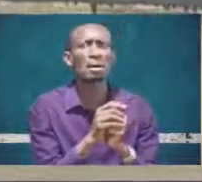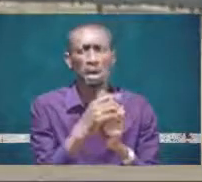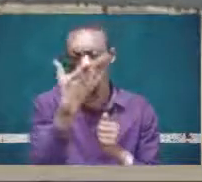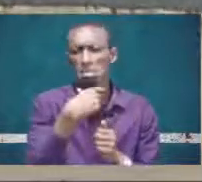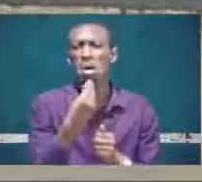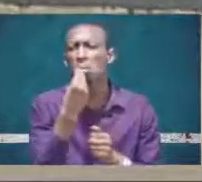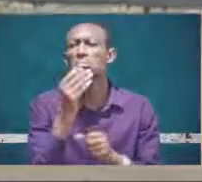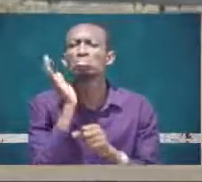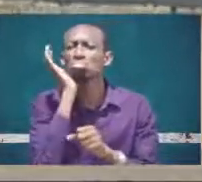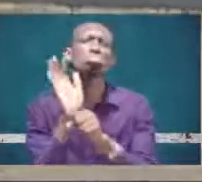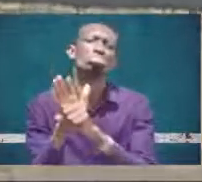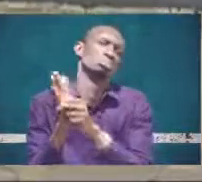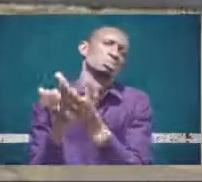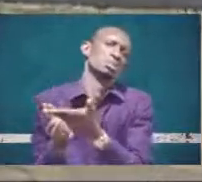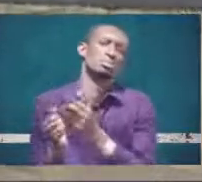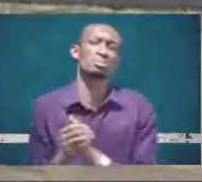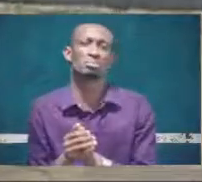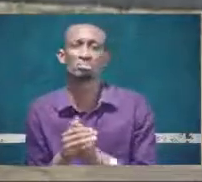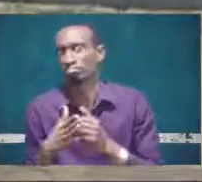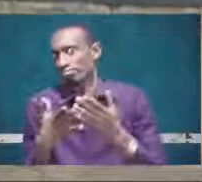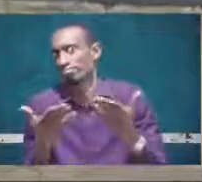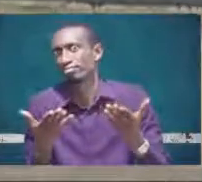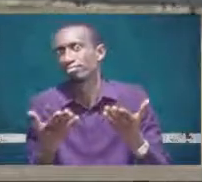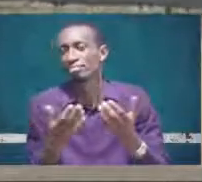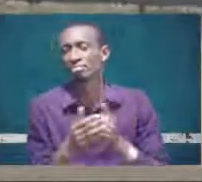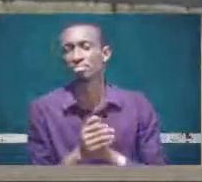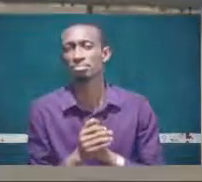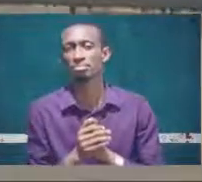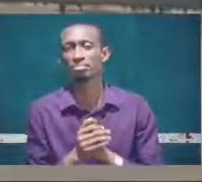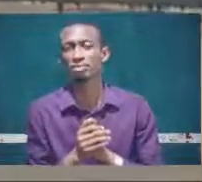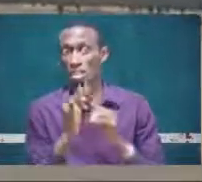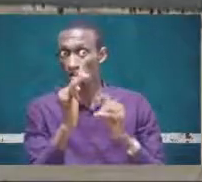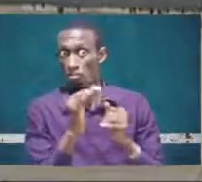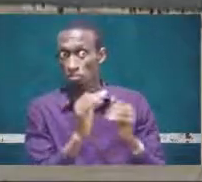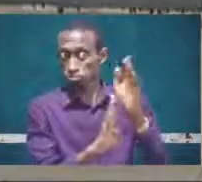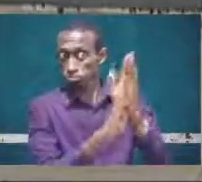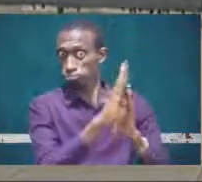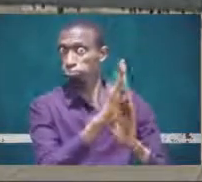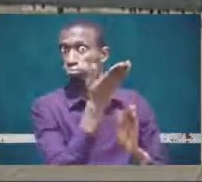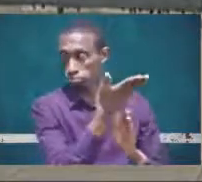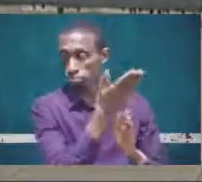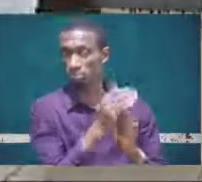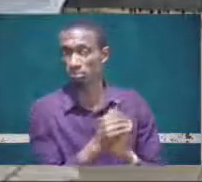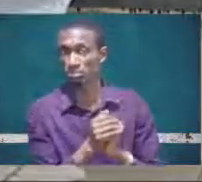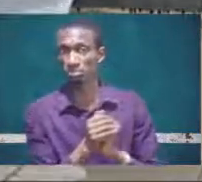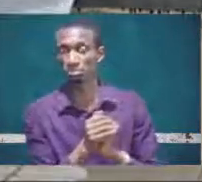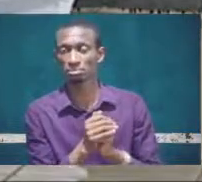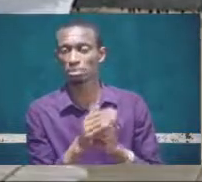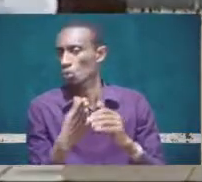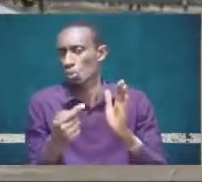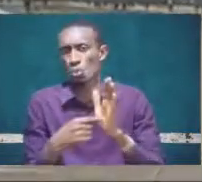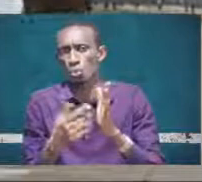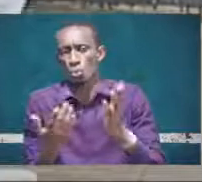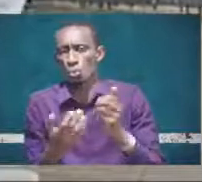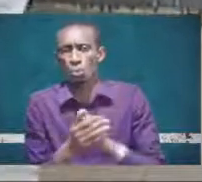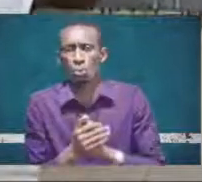will be the effect of price on substitutes. If there's an increase here, for example, if